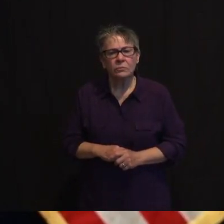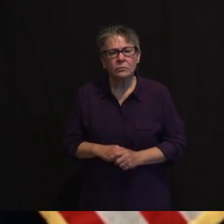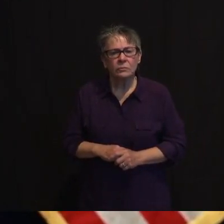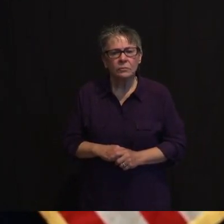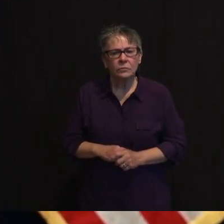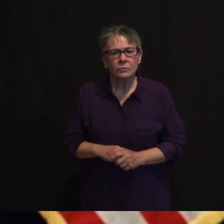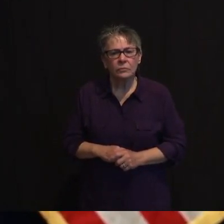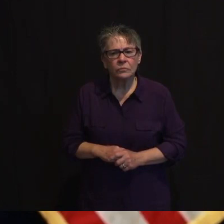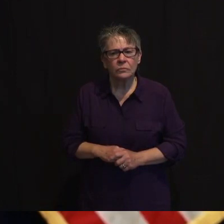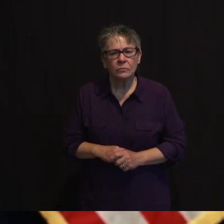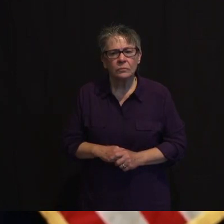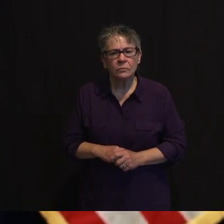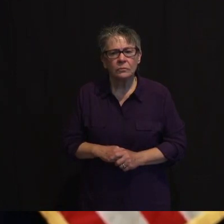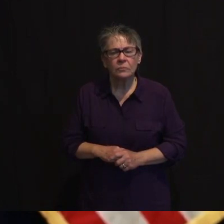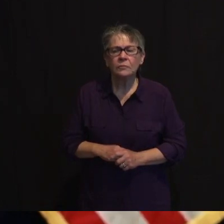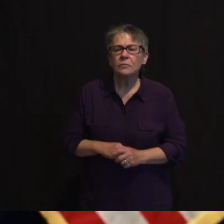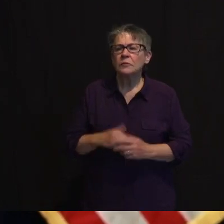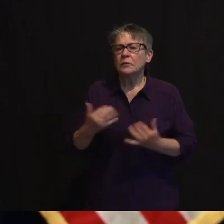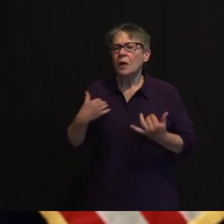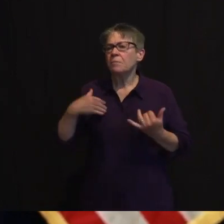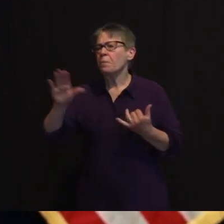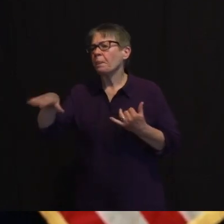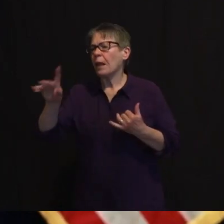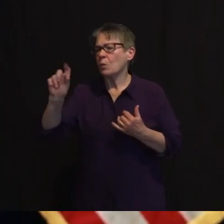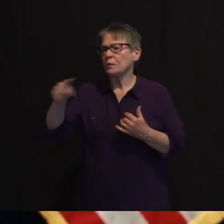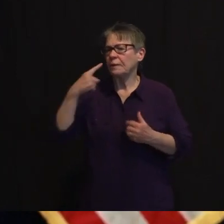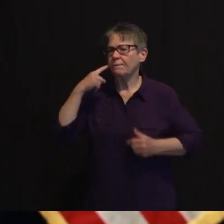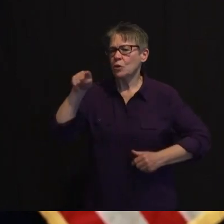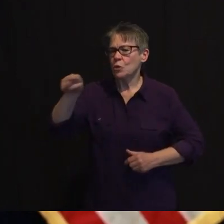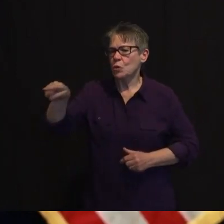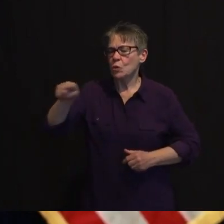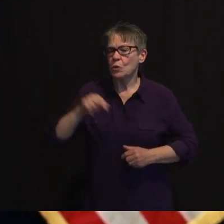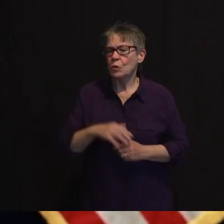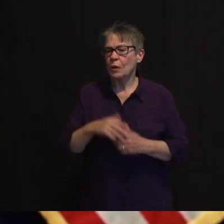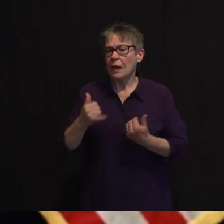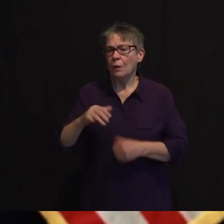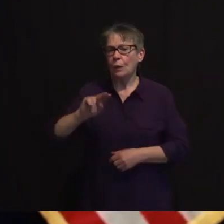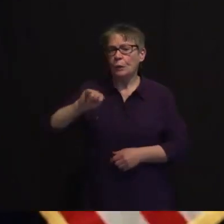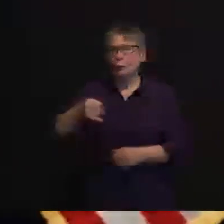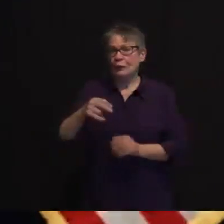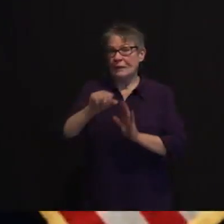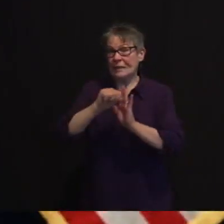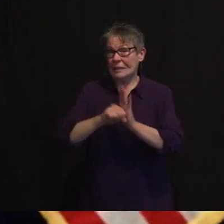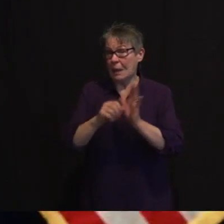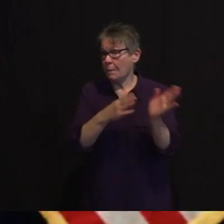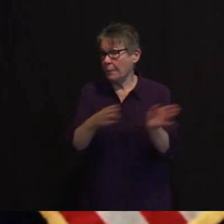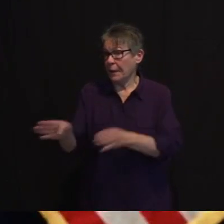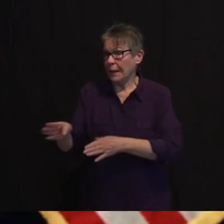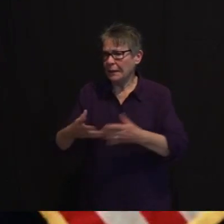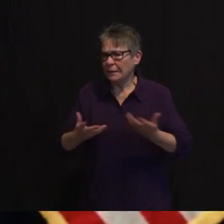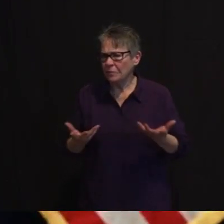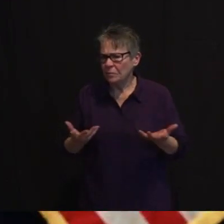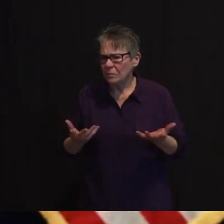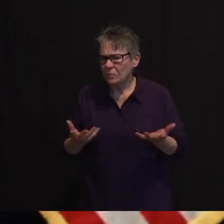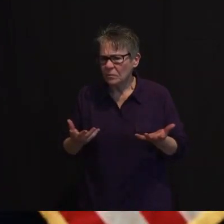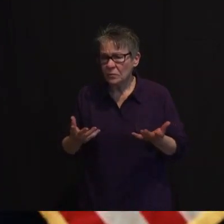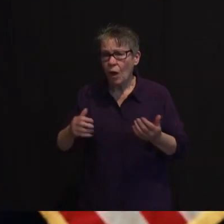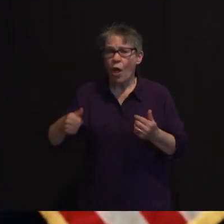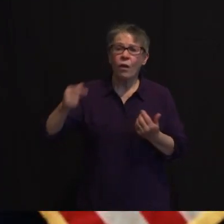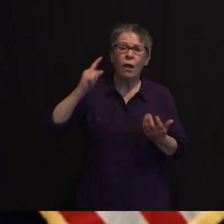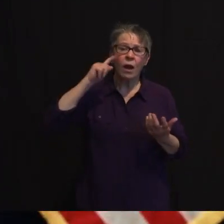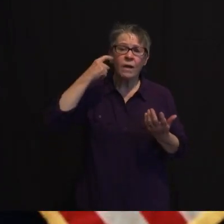regional state plan that has been unveiled today, do you have any idea what the first steps or the first step will actually